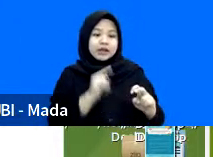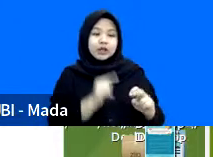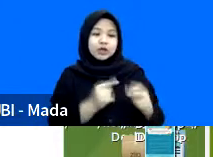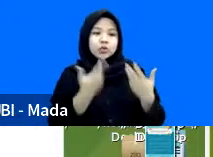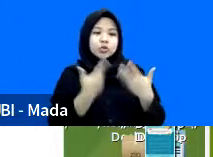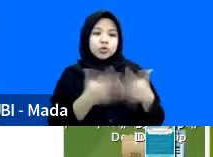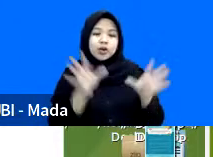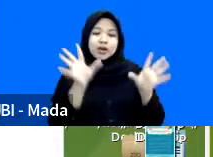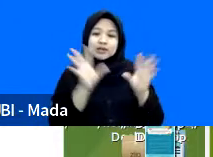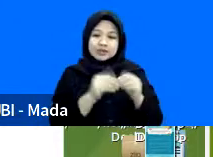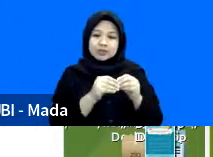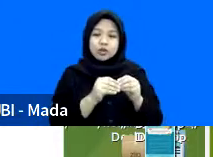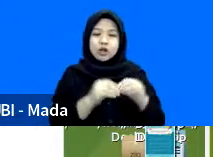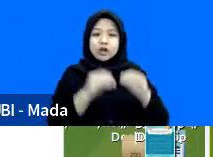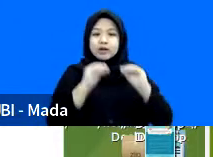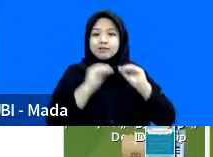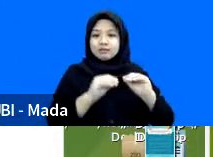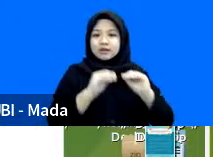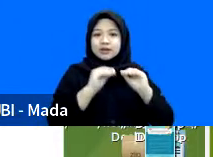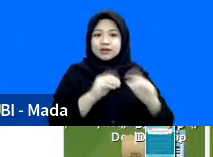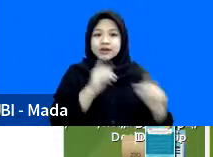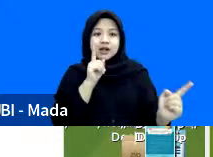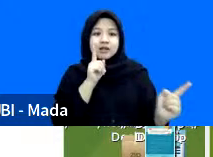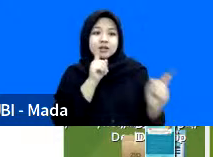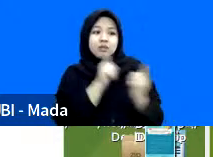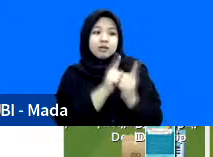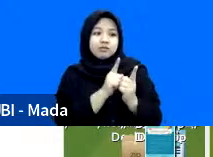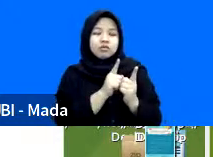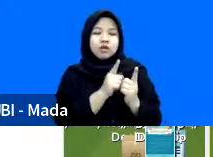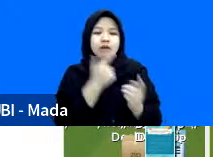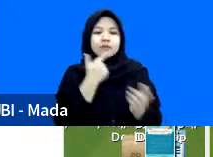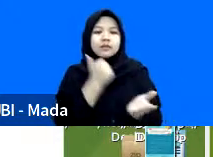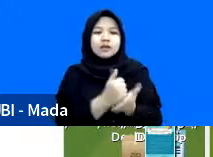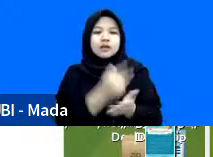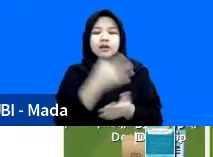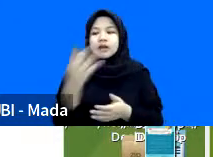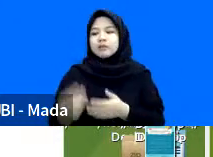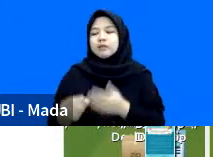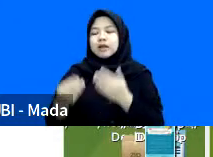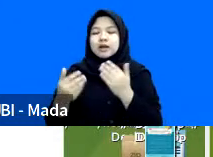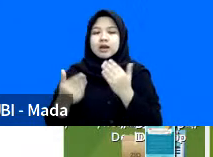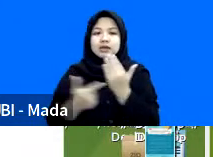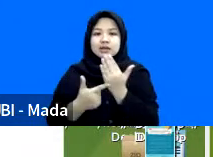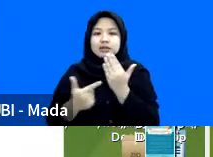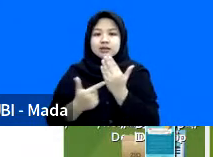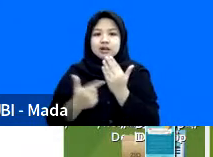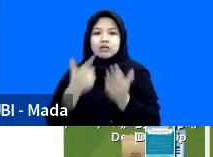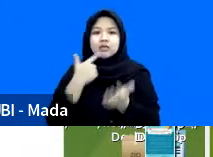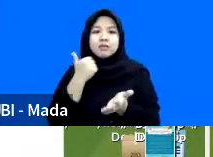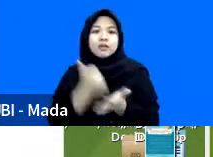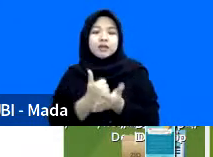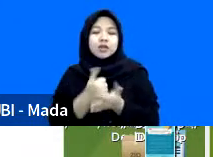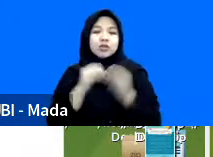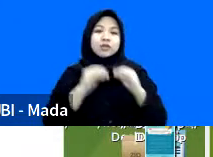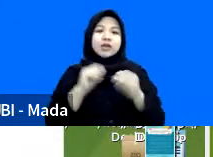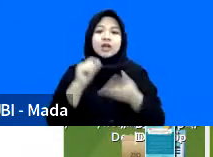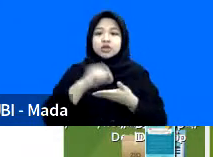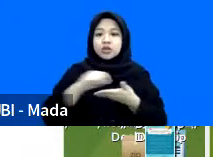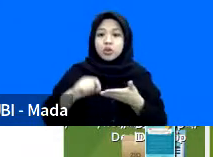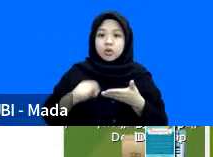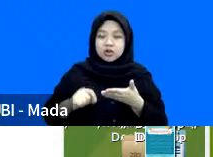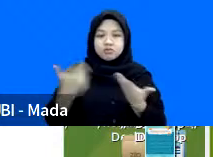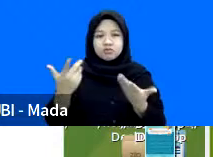is vastly superior than digital education. This is even more so for school education. Maybe for higher education, it is possible